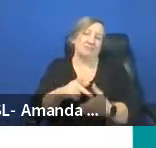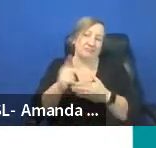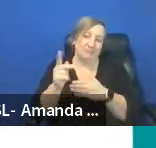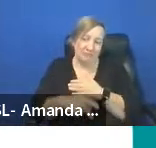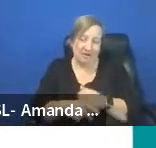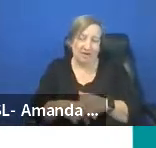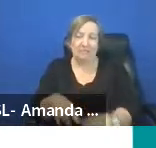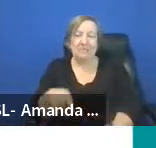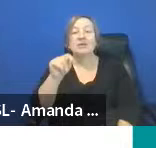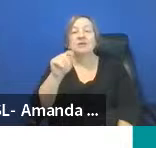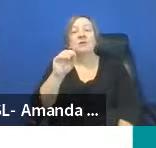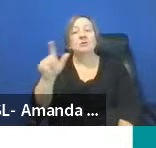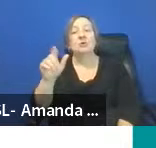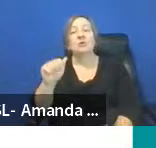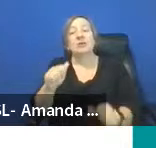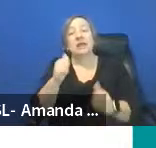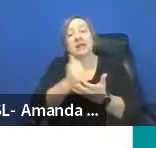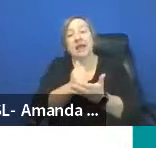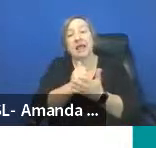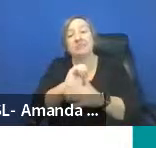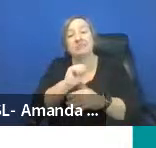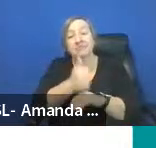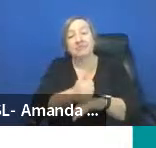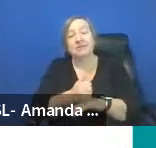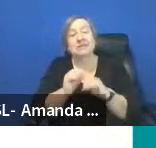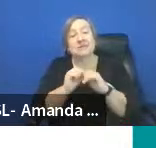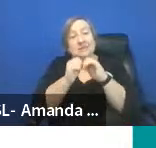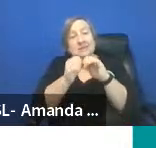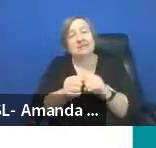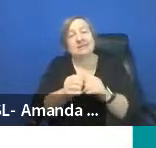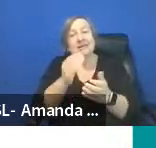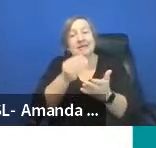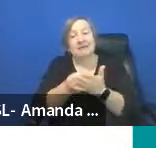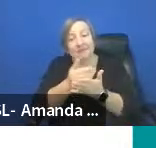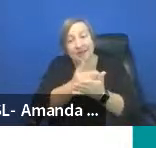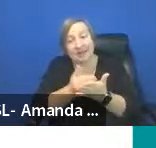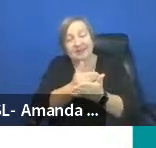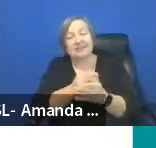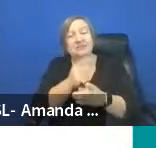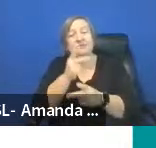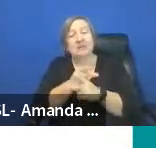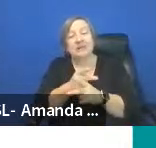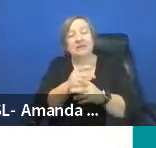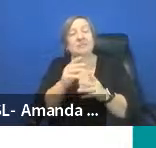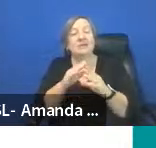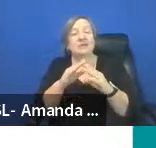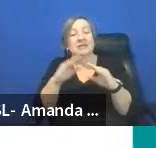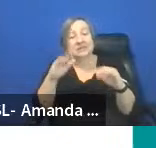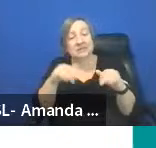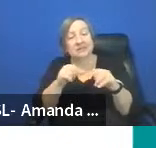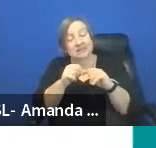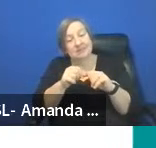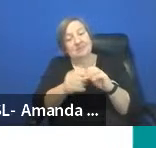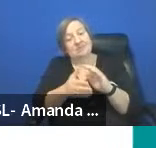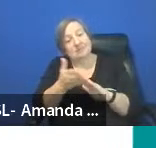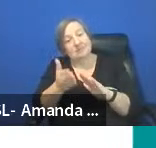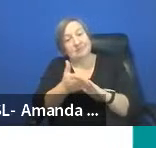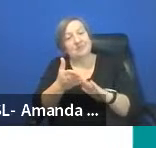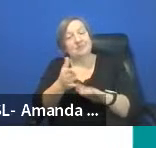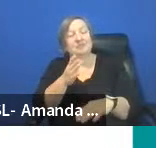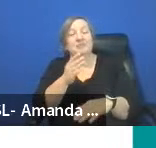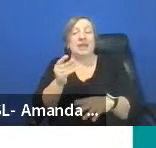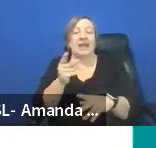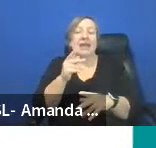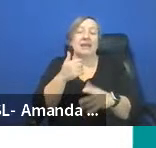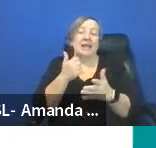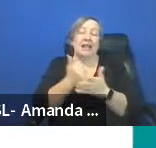program. Tolling can help create a sustainable funding mechanism to keep the system maintained, and it helps keep